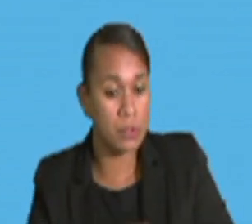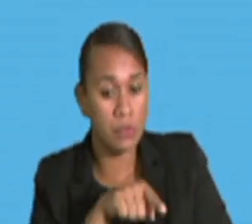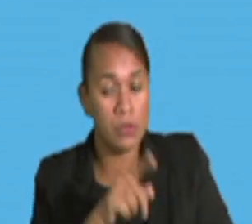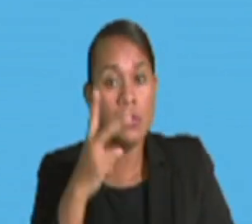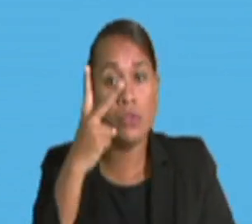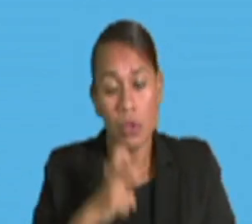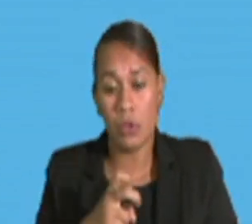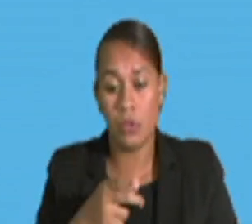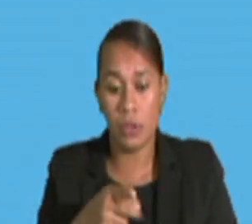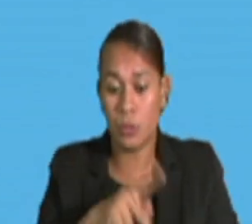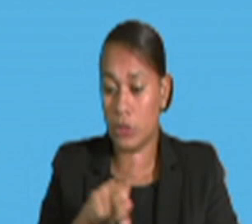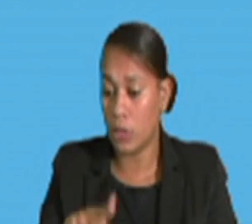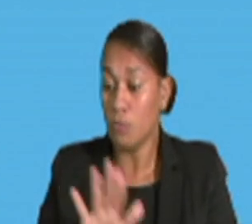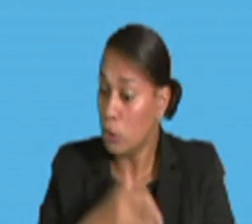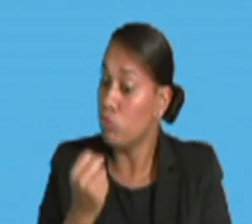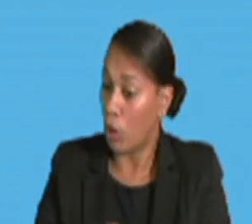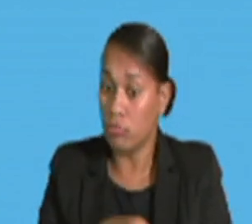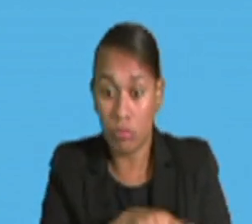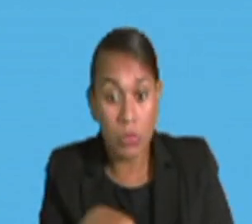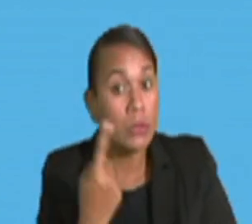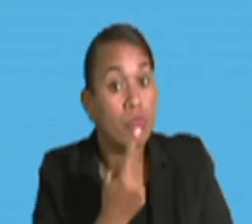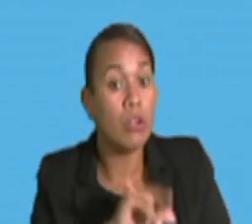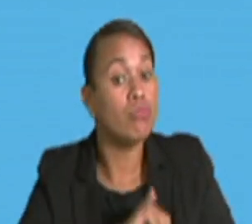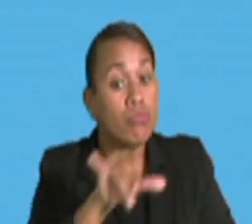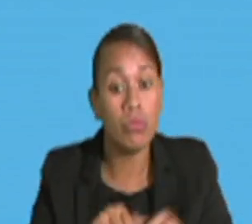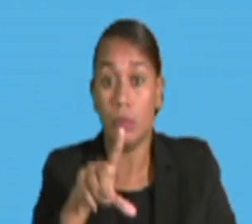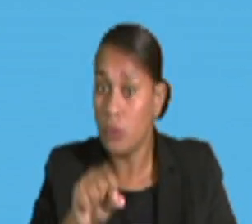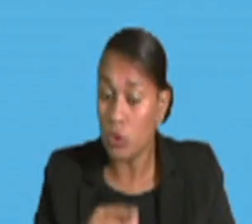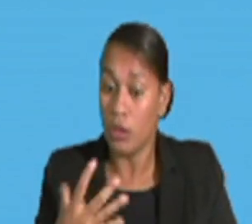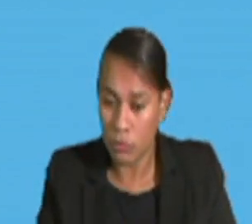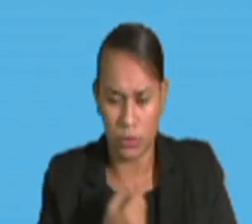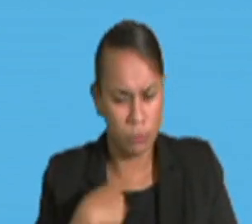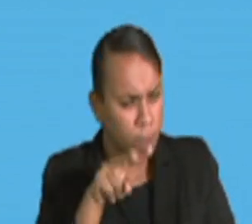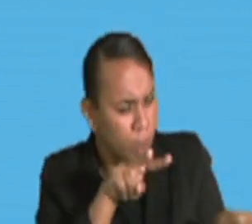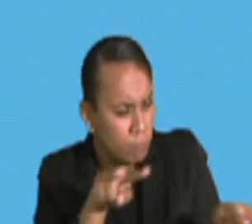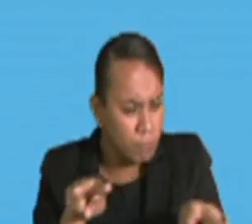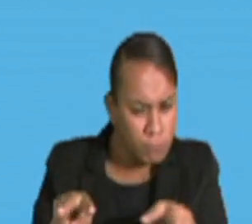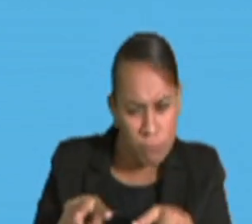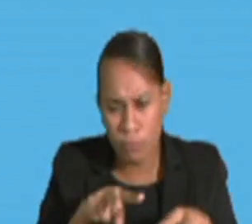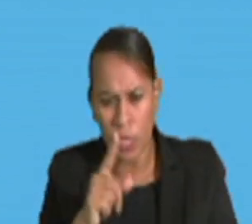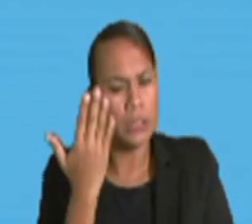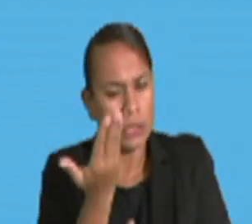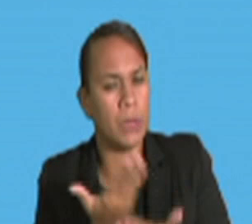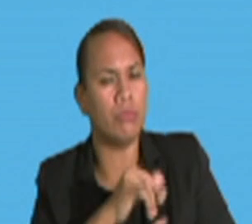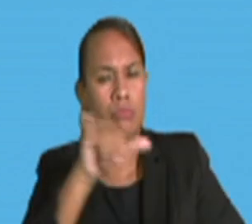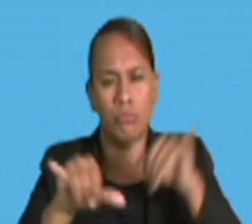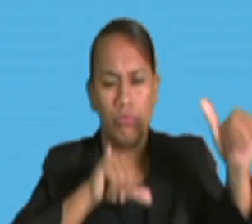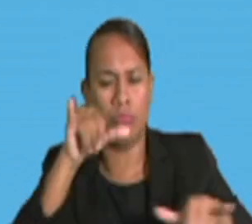need to travel are able to do so based on individual destination countries' requirements. Later this